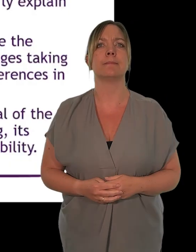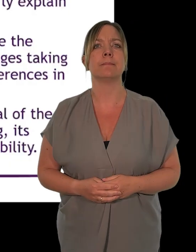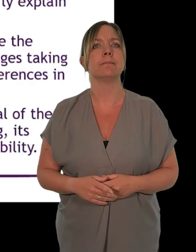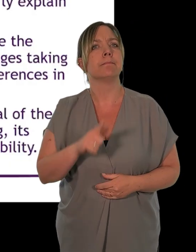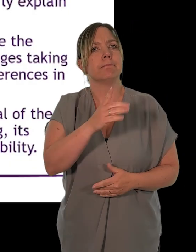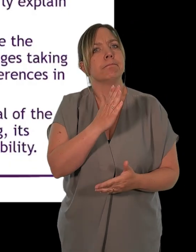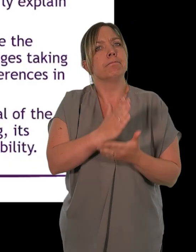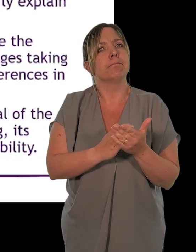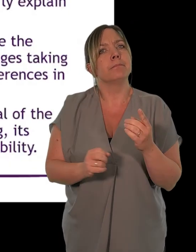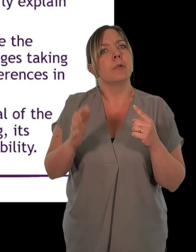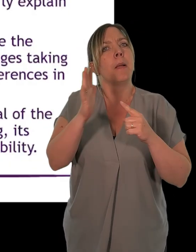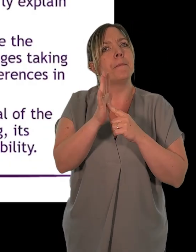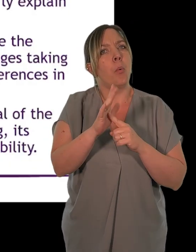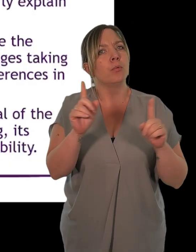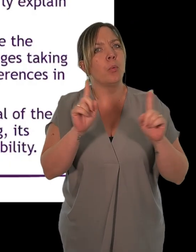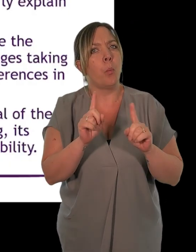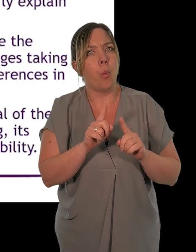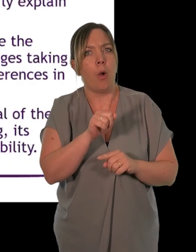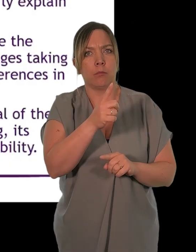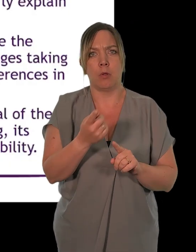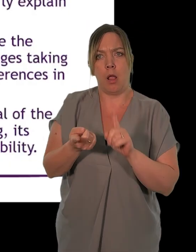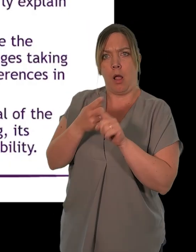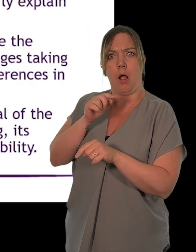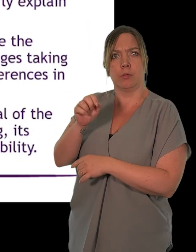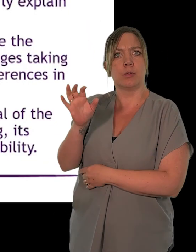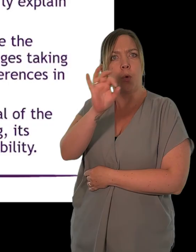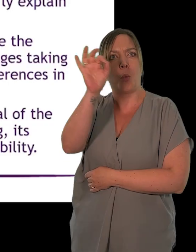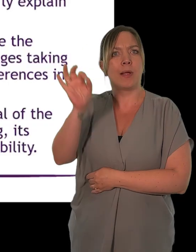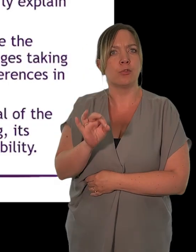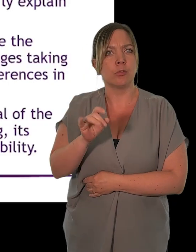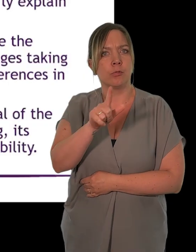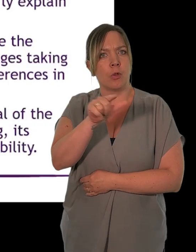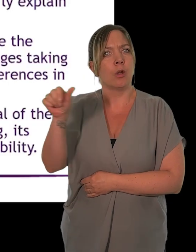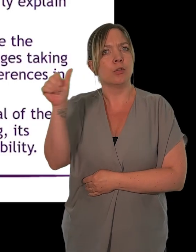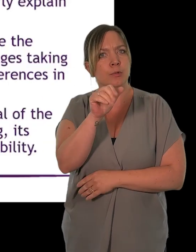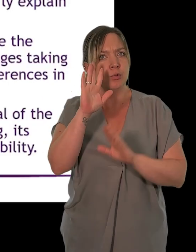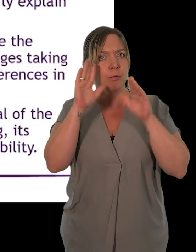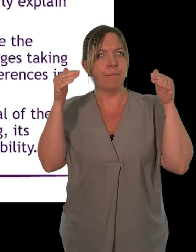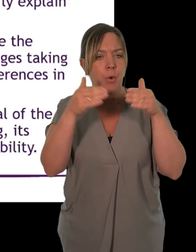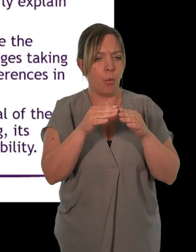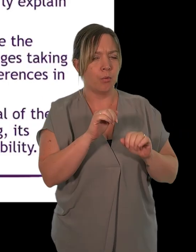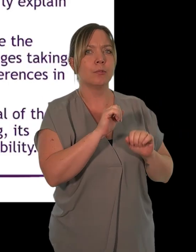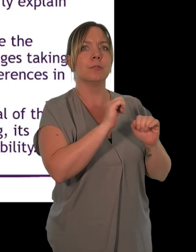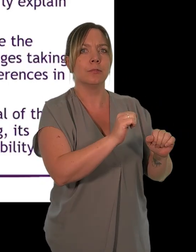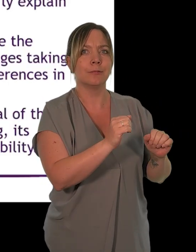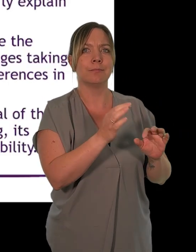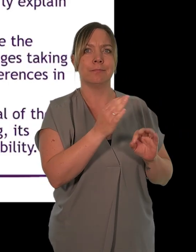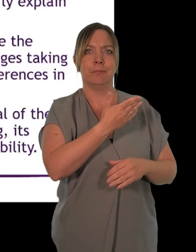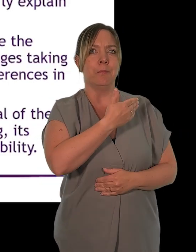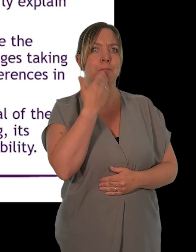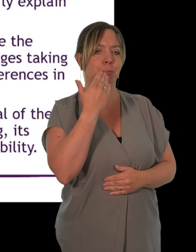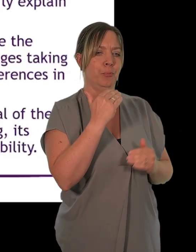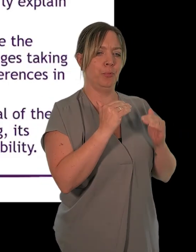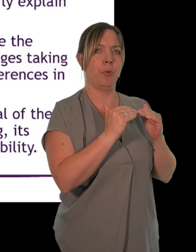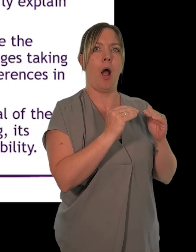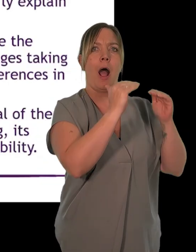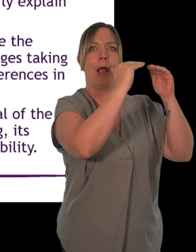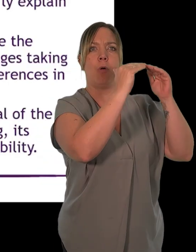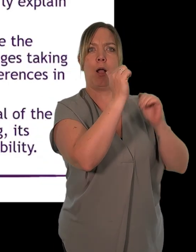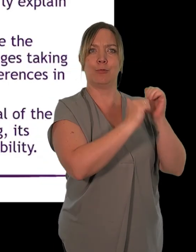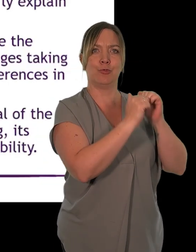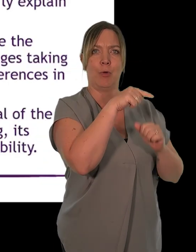structures and hierarchical bureaucratic structures. If you write about different structures, your answer cannot